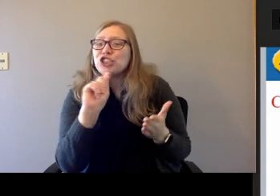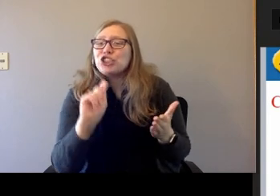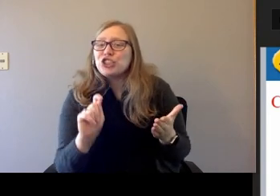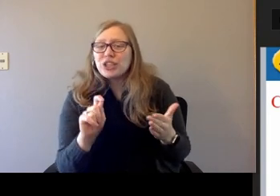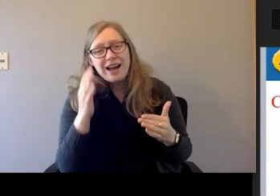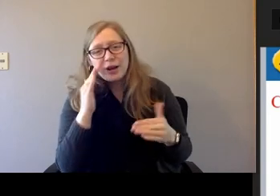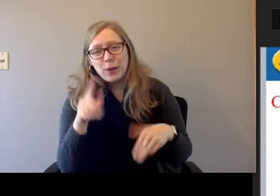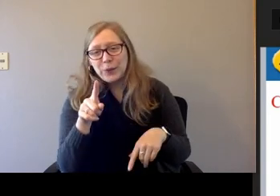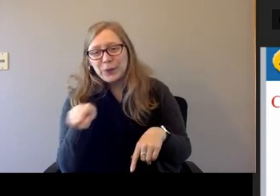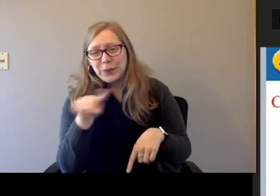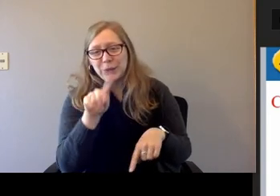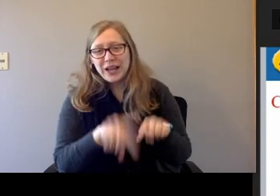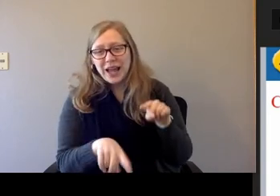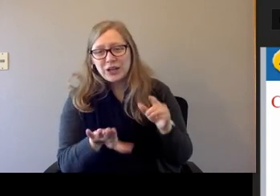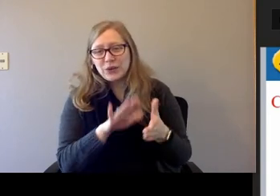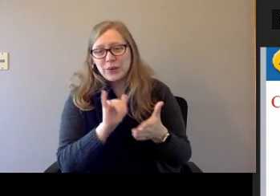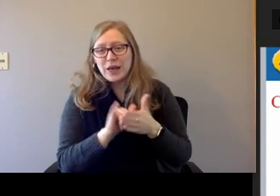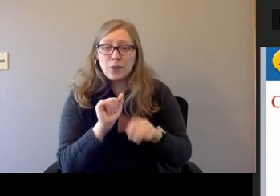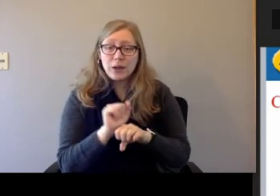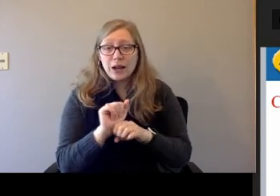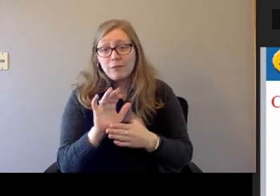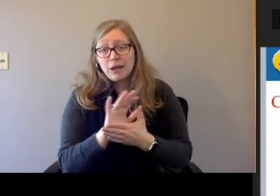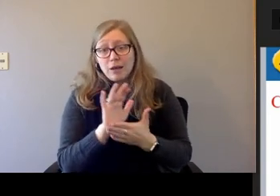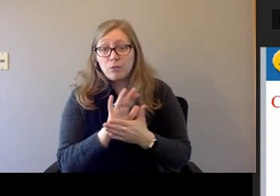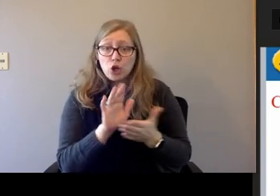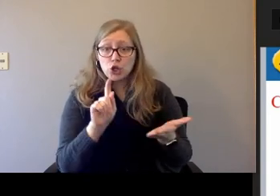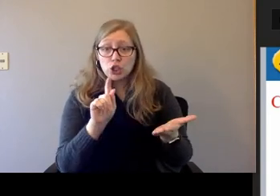do that if you're working on a piece of paper, but